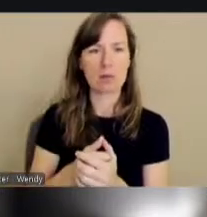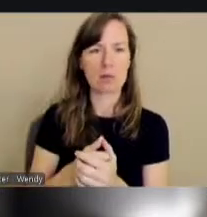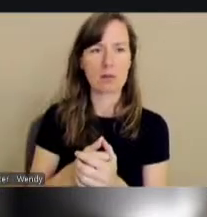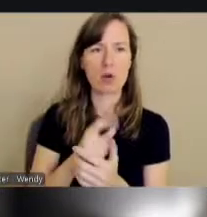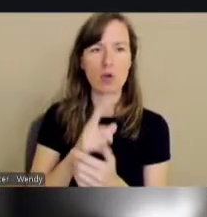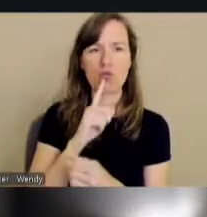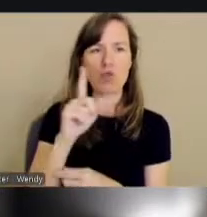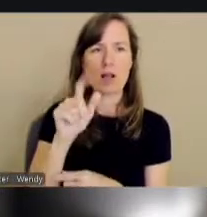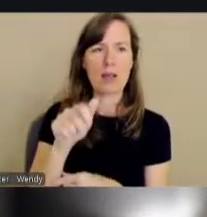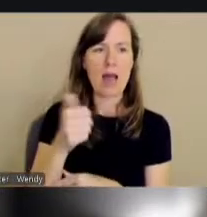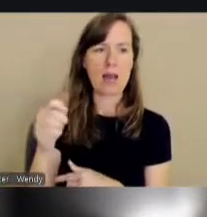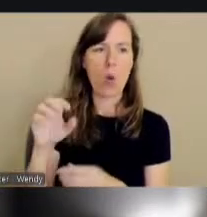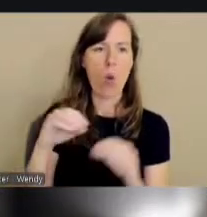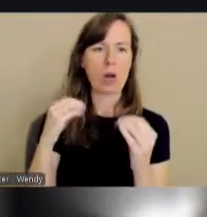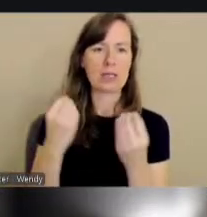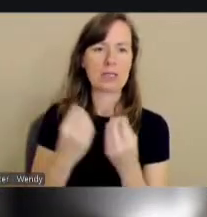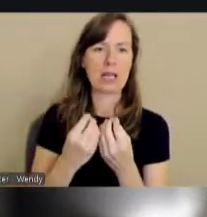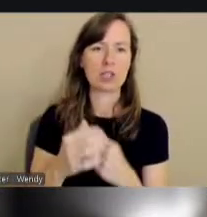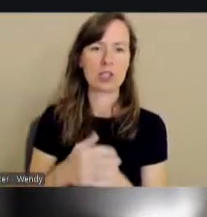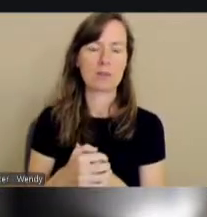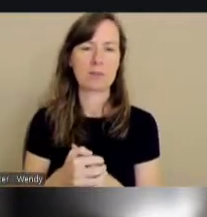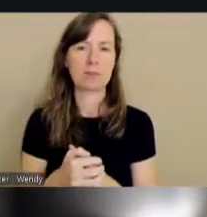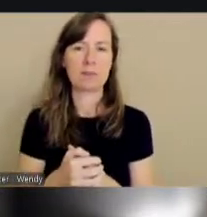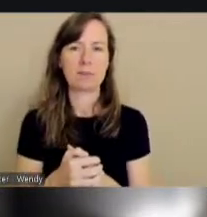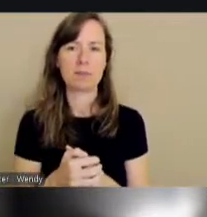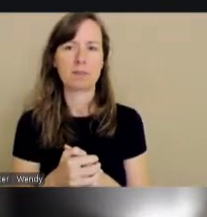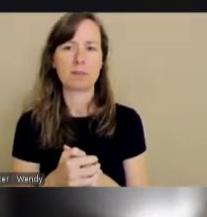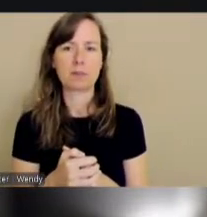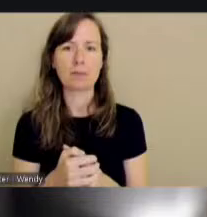any organization. It sounds about right.